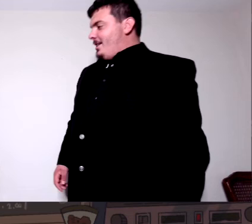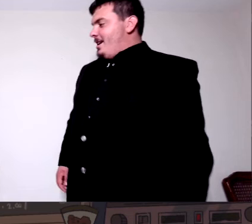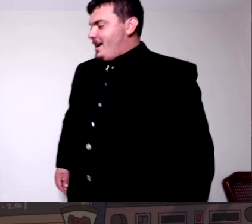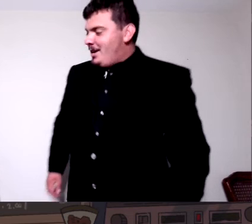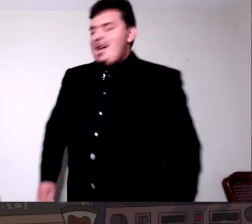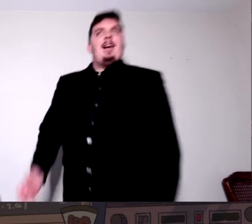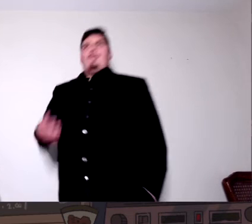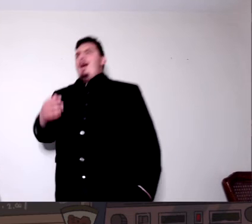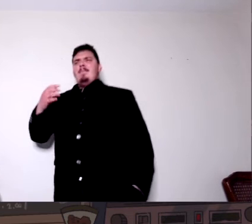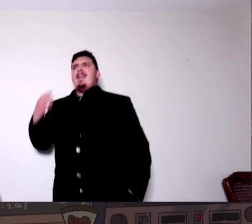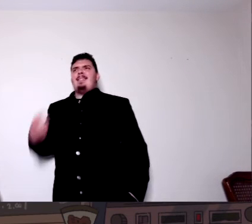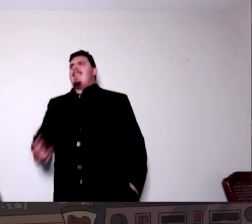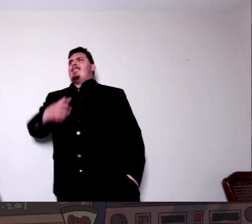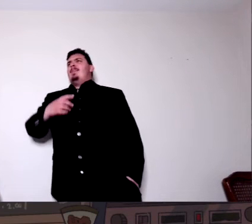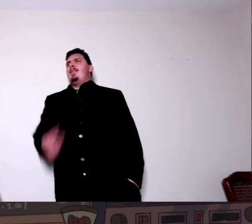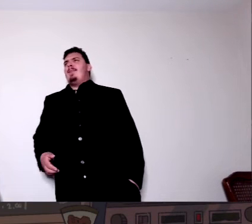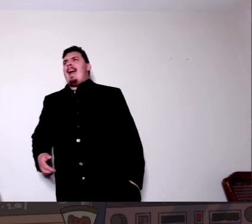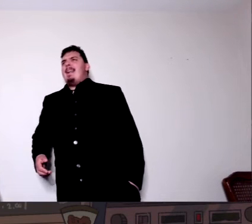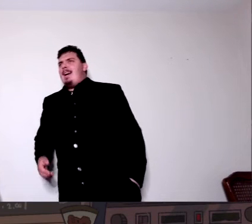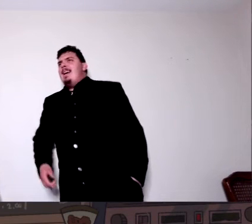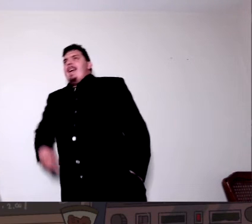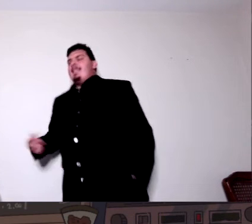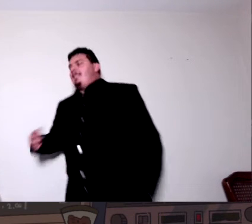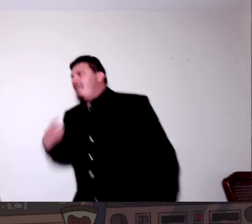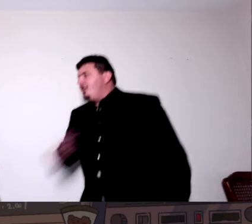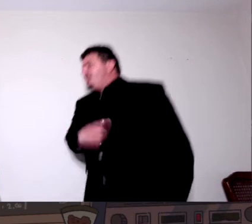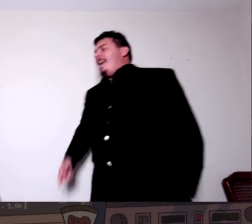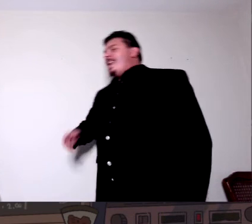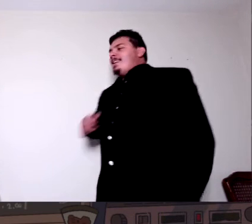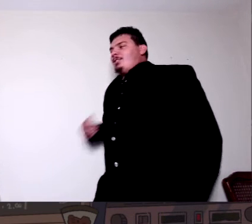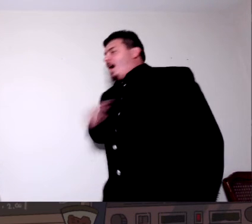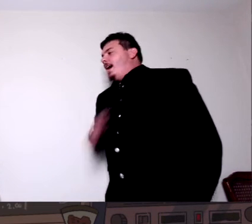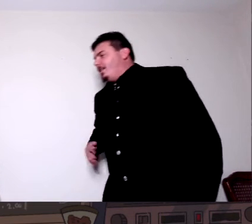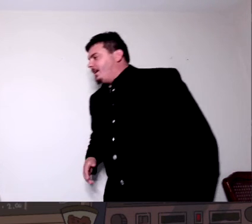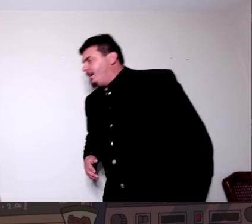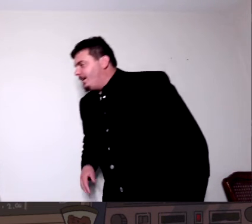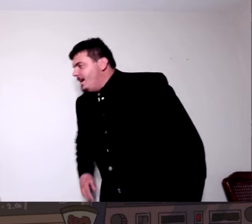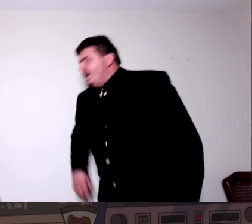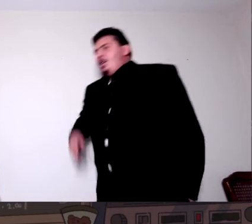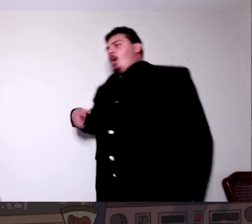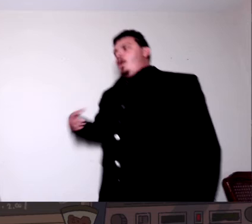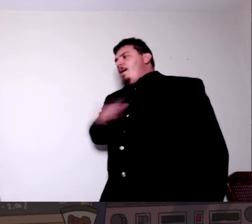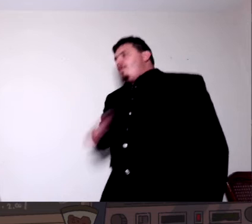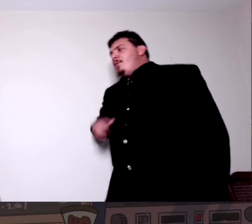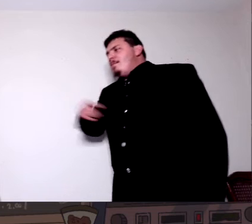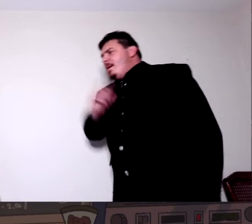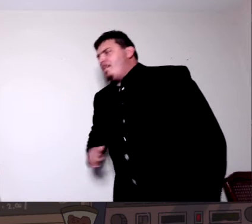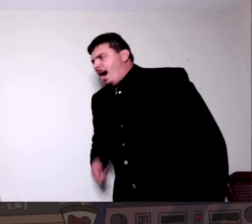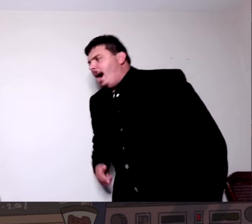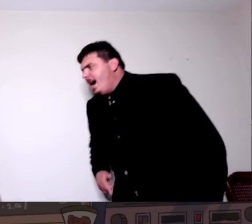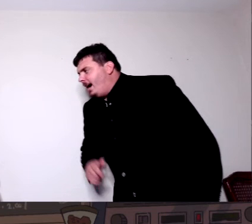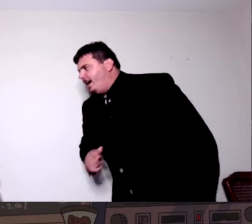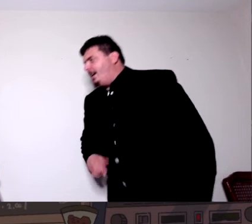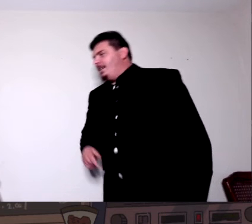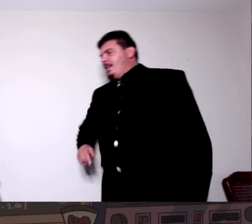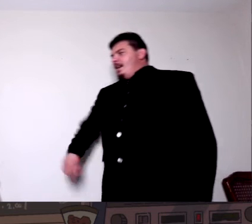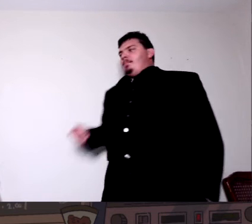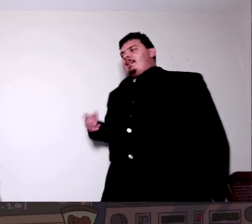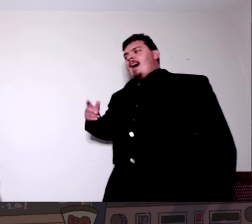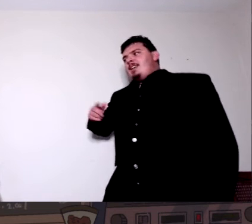remember the daddies. Well, Miss Sister Miranda is little daddy's daughter. So we will remember